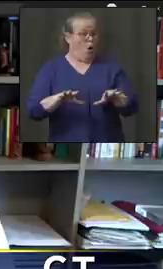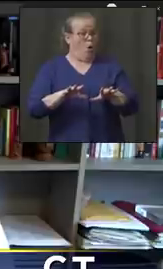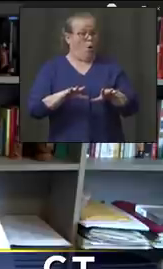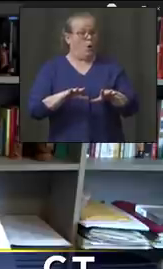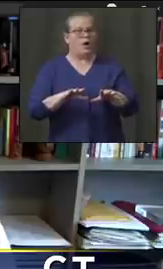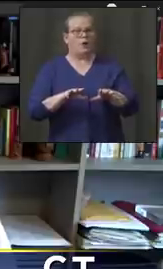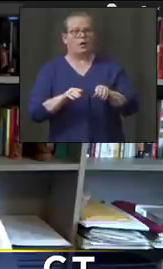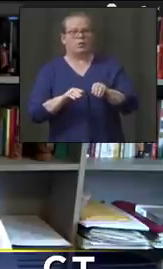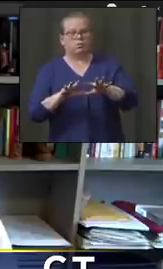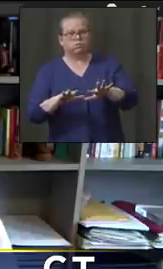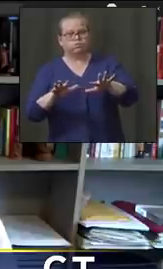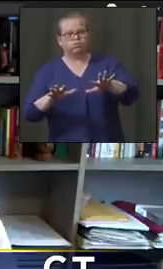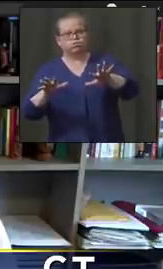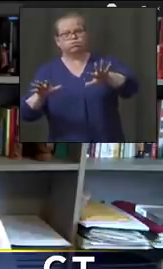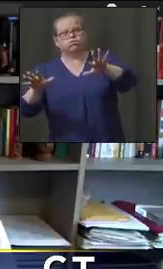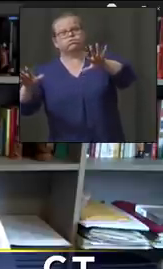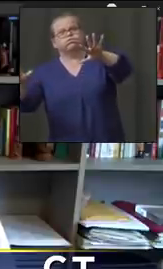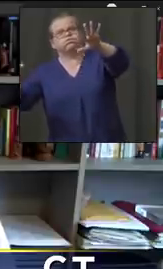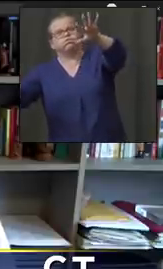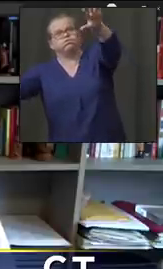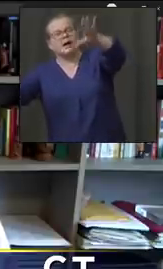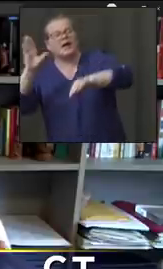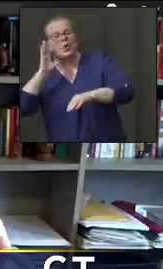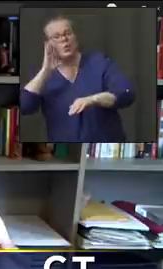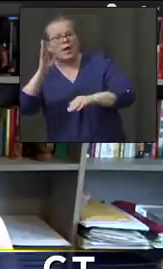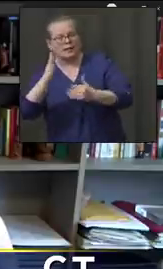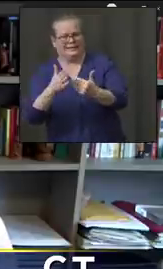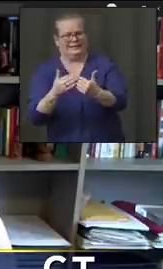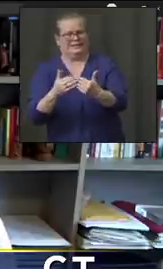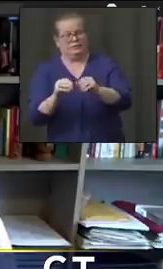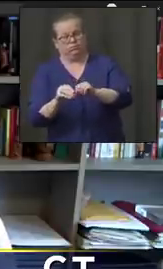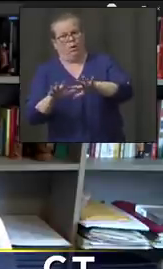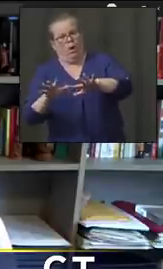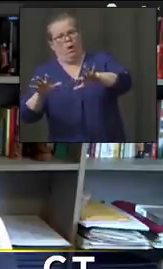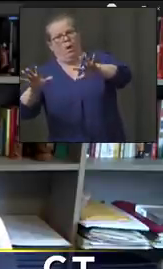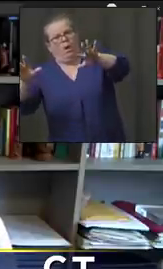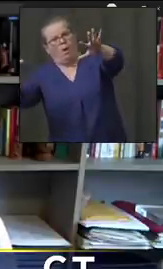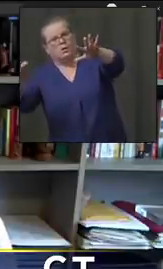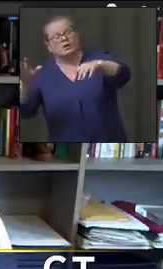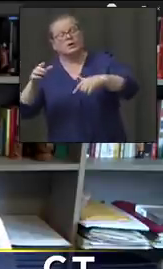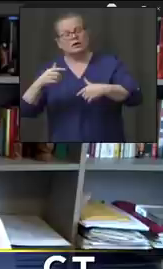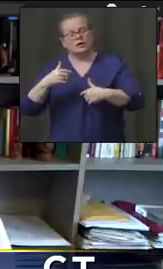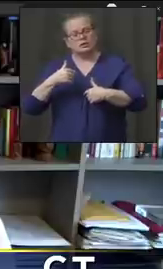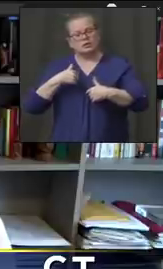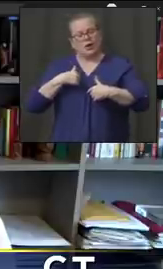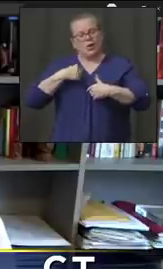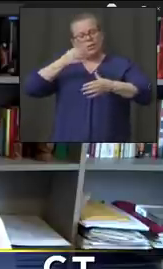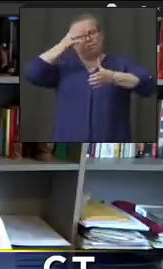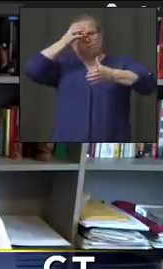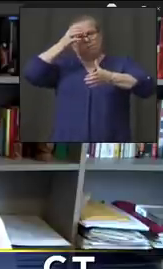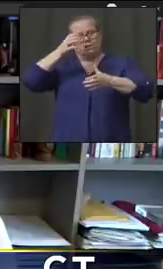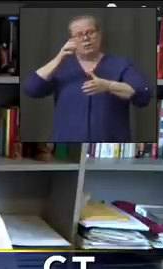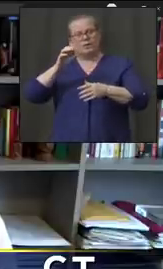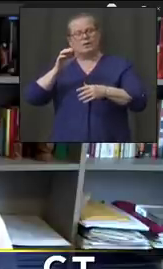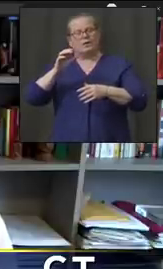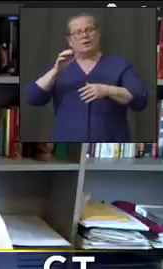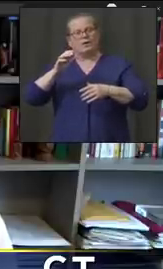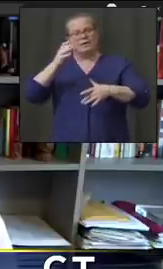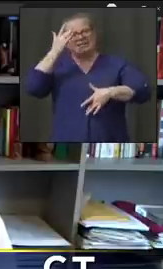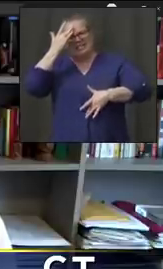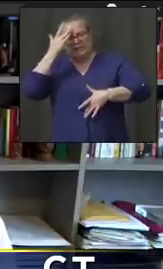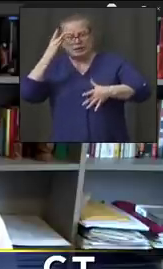principles of it as an infectious disease epidemiologist is that you really want to make sure that the source of these infections are